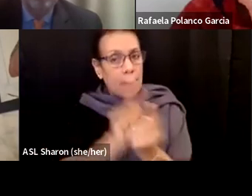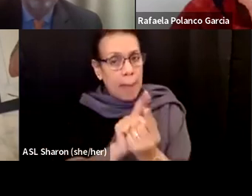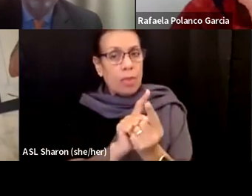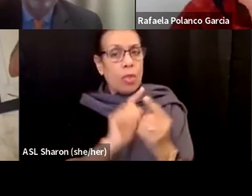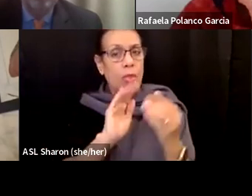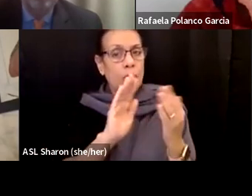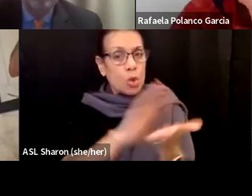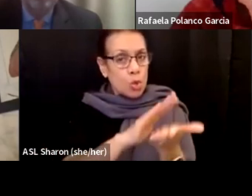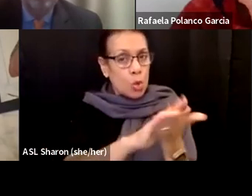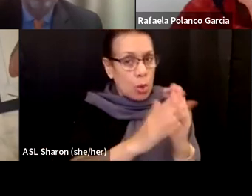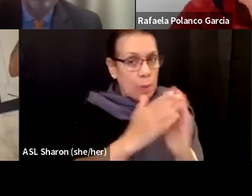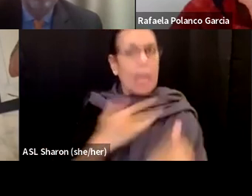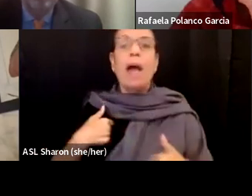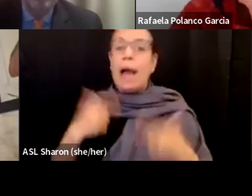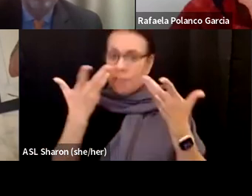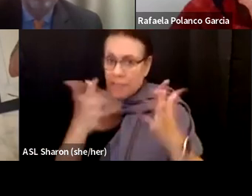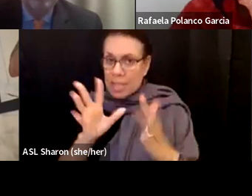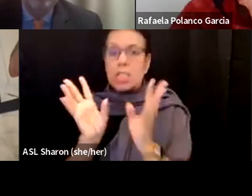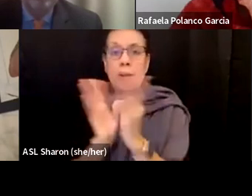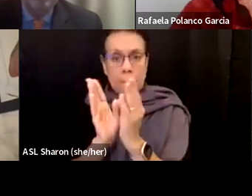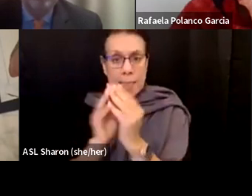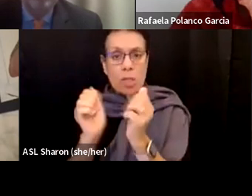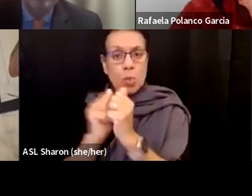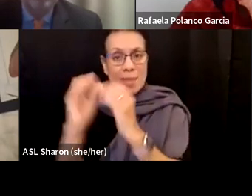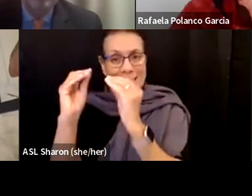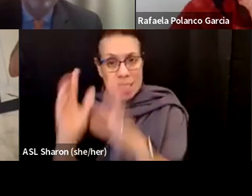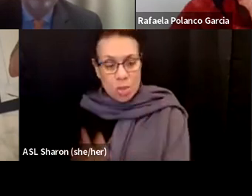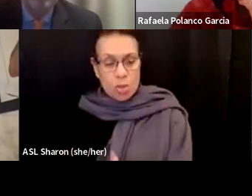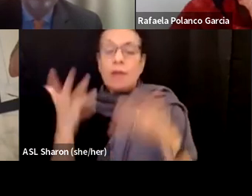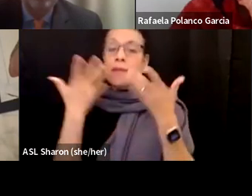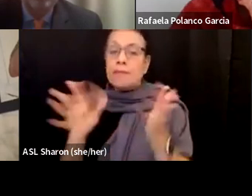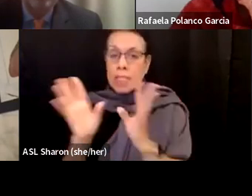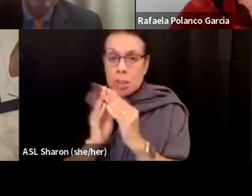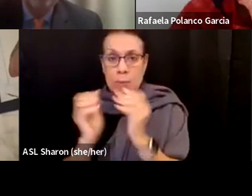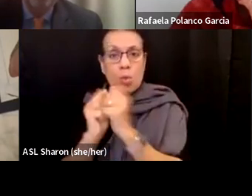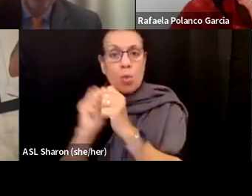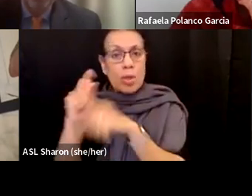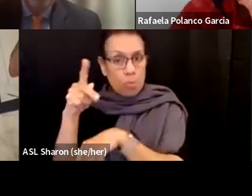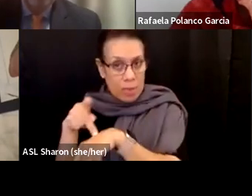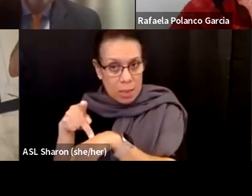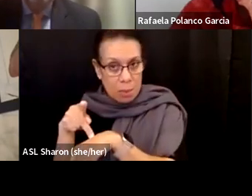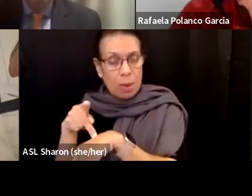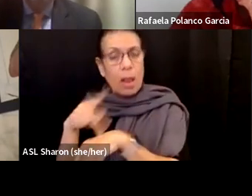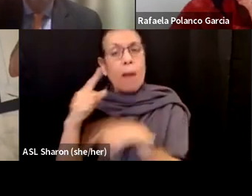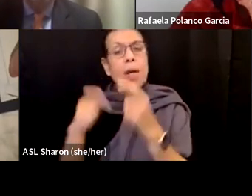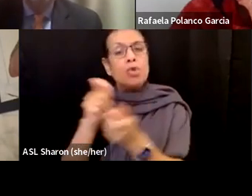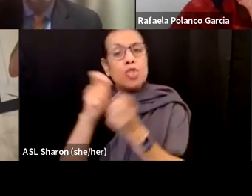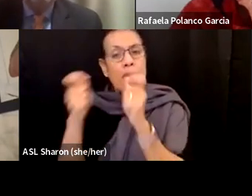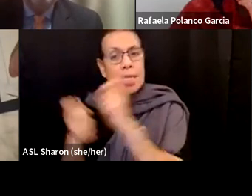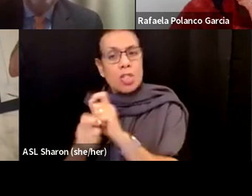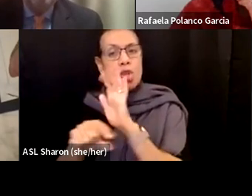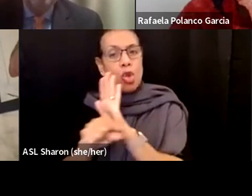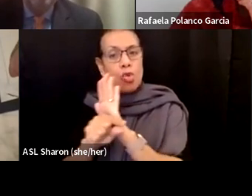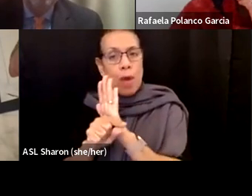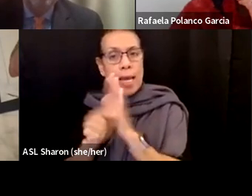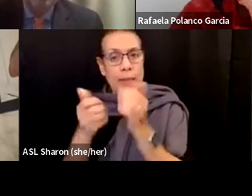met with the teachers i've met with the principals um about this great configuration change and